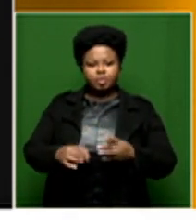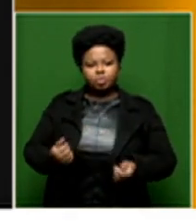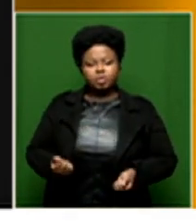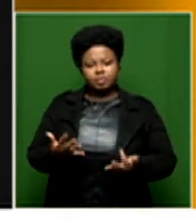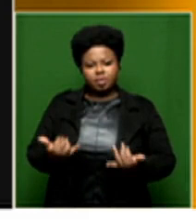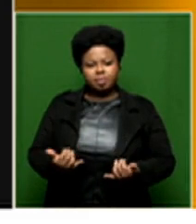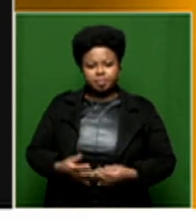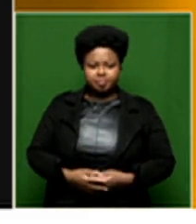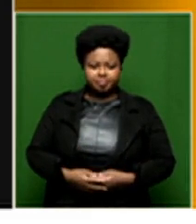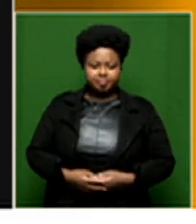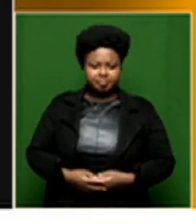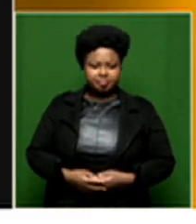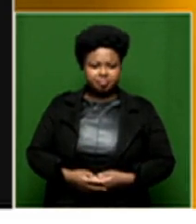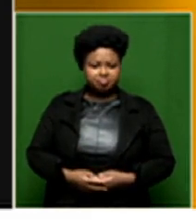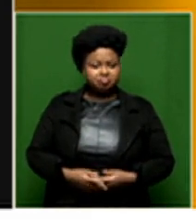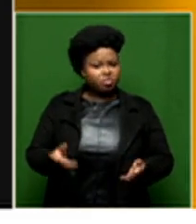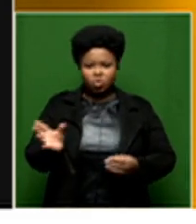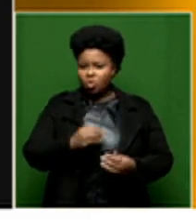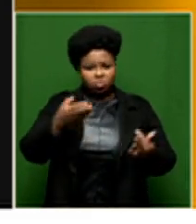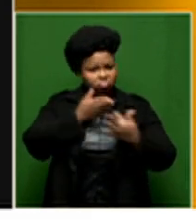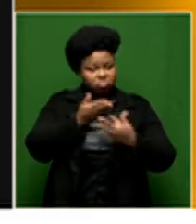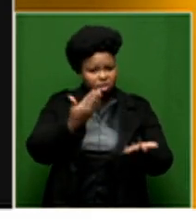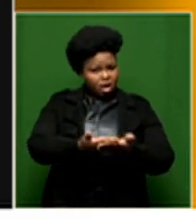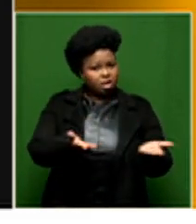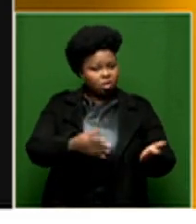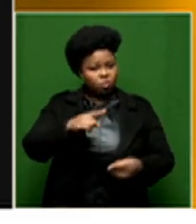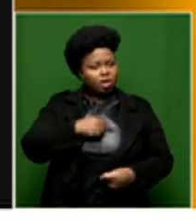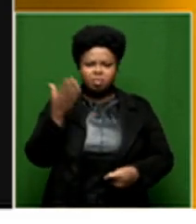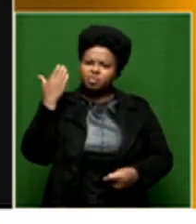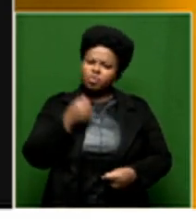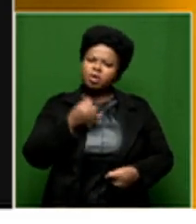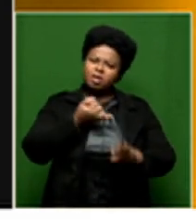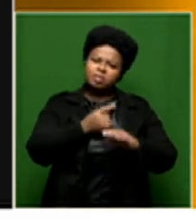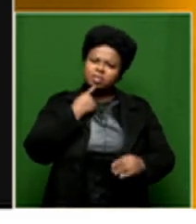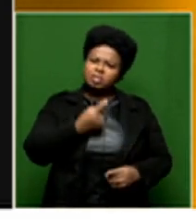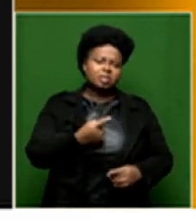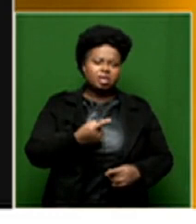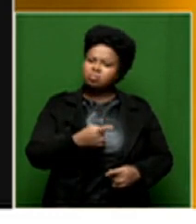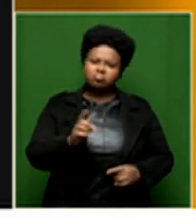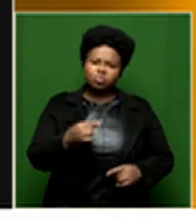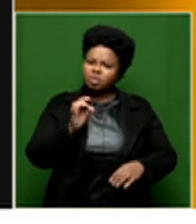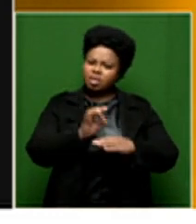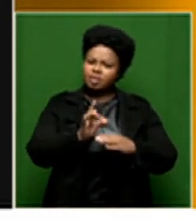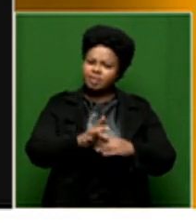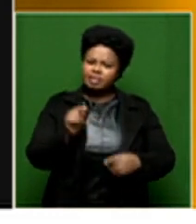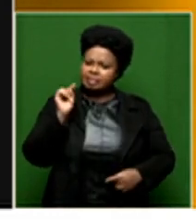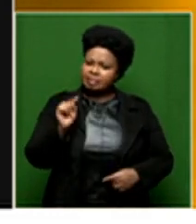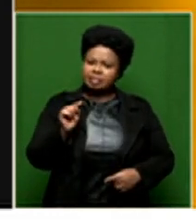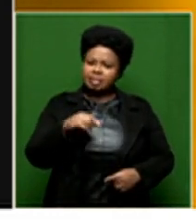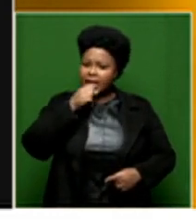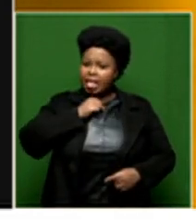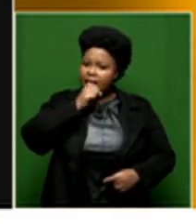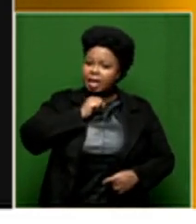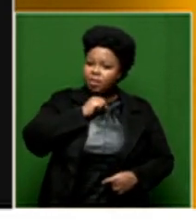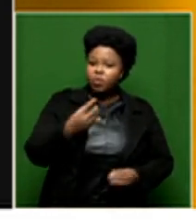supplying currently. Well, is it accessible to all? Because Rod mentioned earlier that he wouldn't really advise this particular ice cream